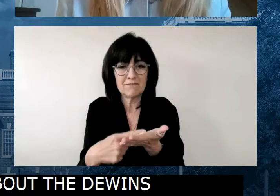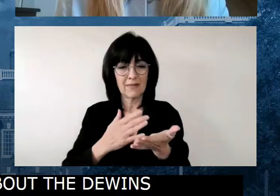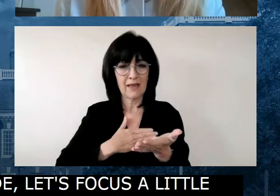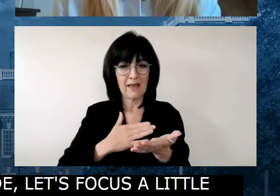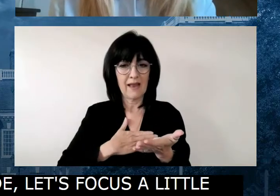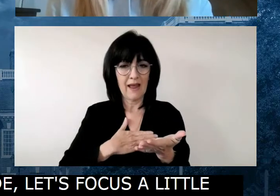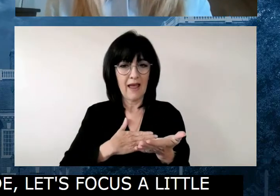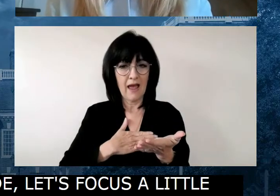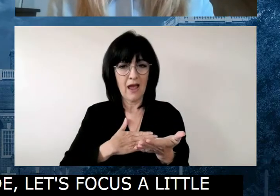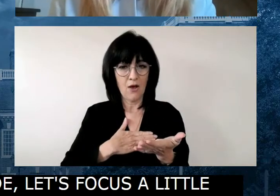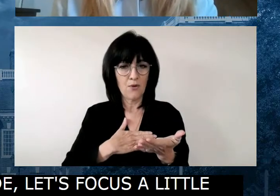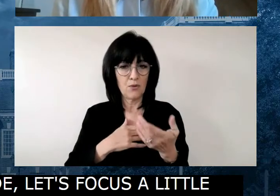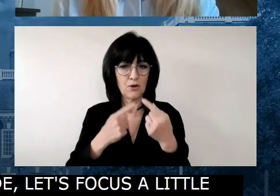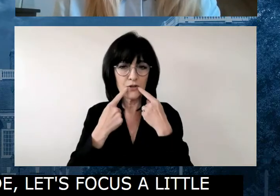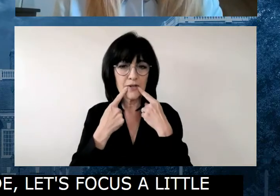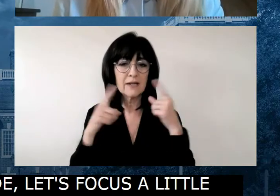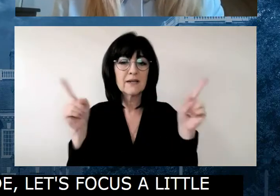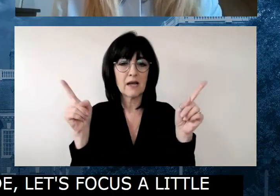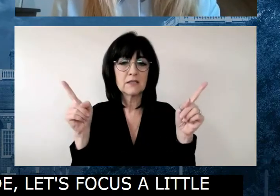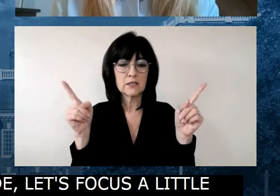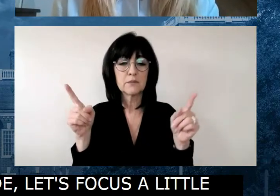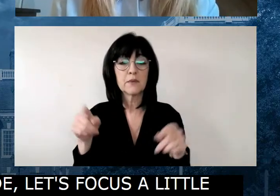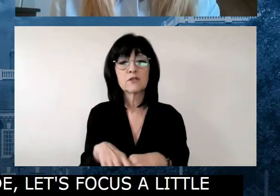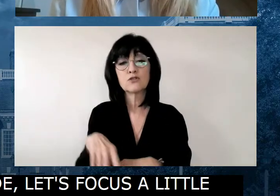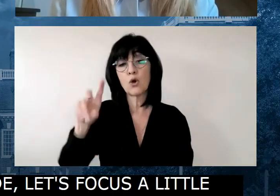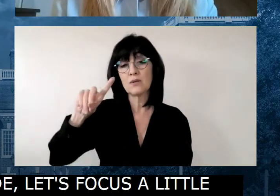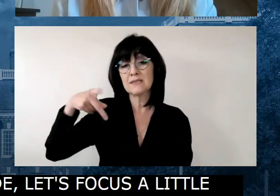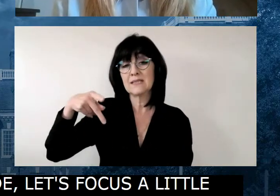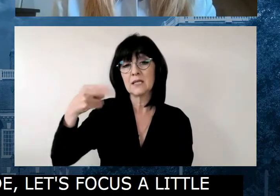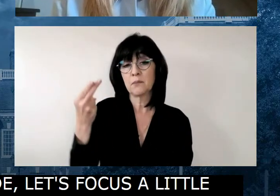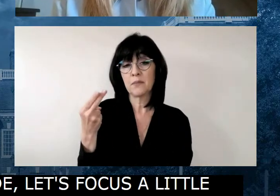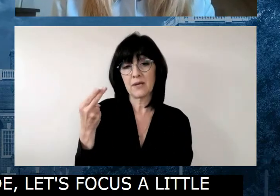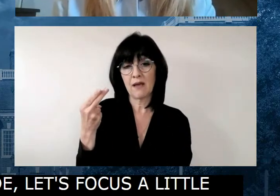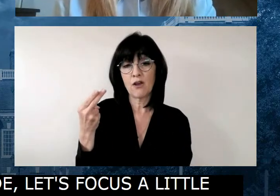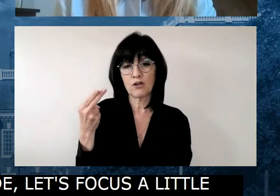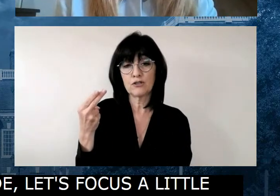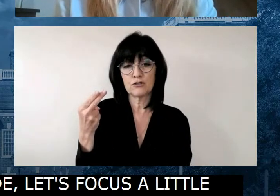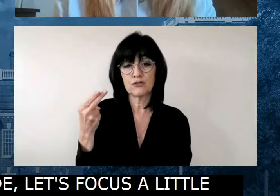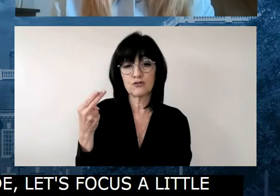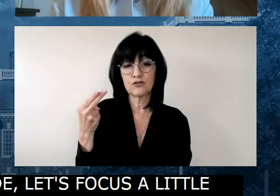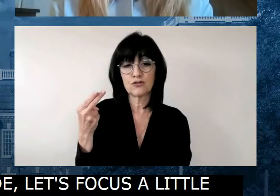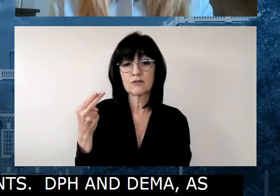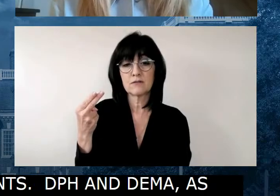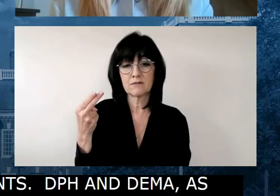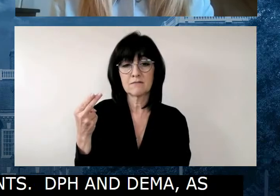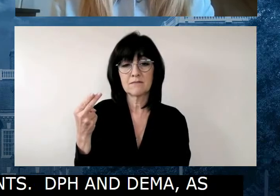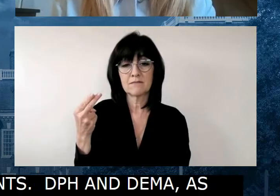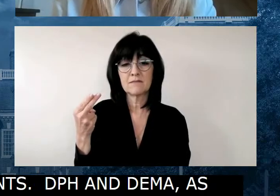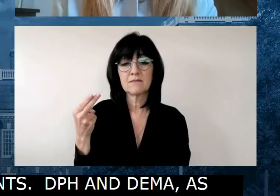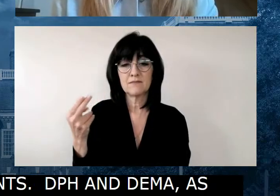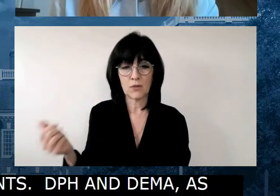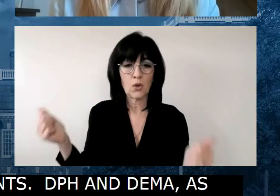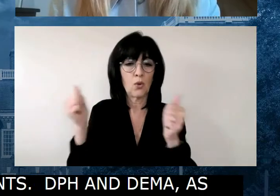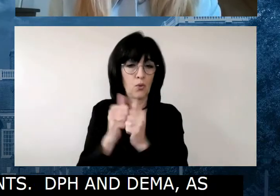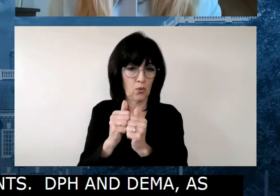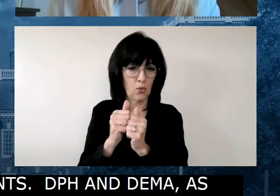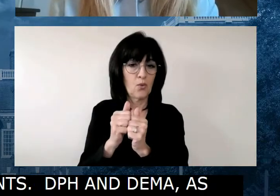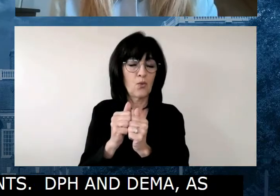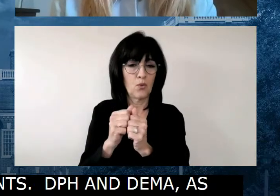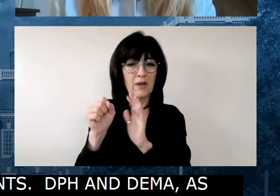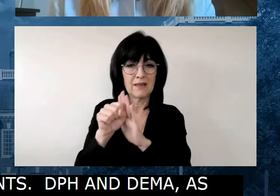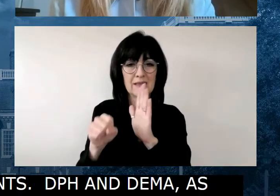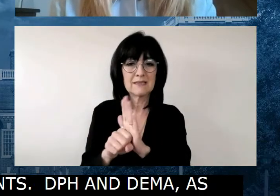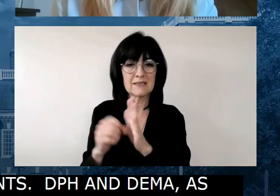DPH and DEMA, as the governor said, are partnering to get gift cards available